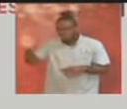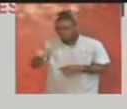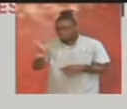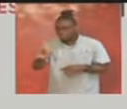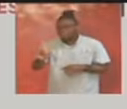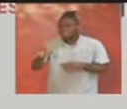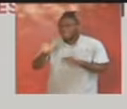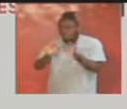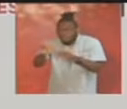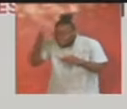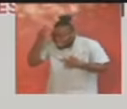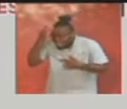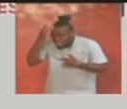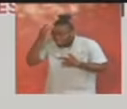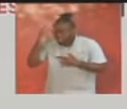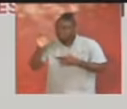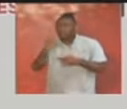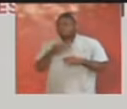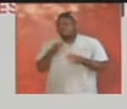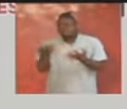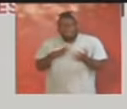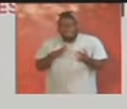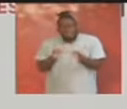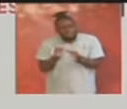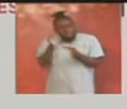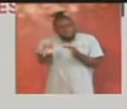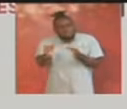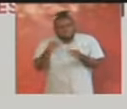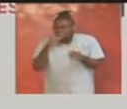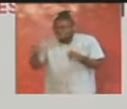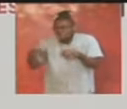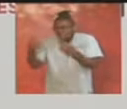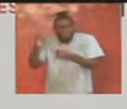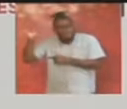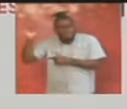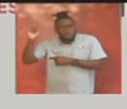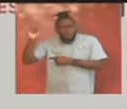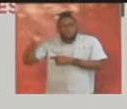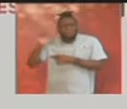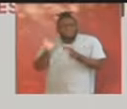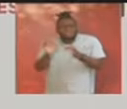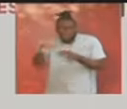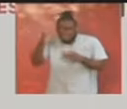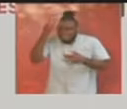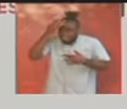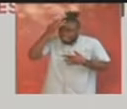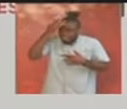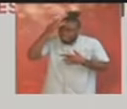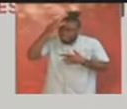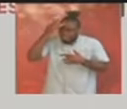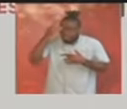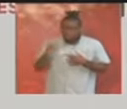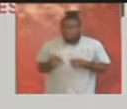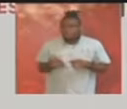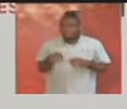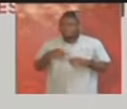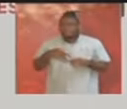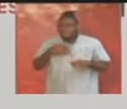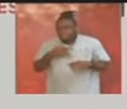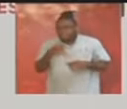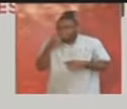postpone the time frame within which you travel. Do not travel while ill. Do not travel while feeling stuffy,